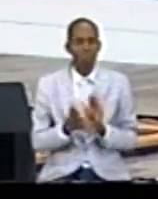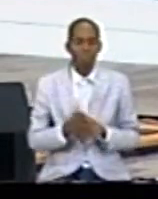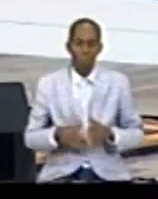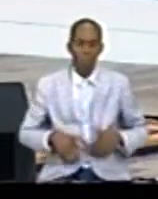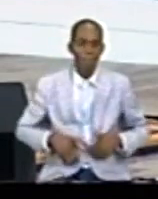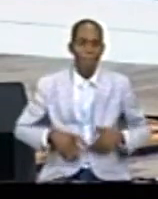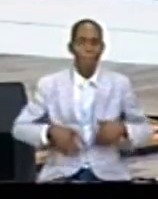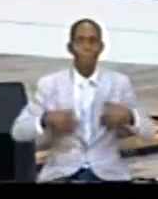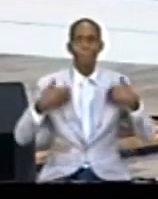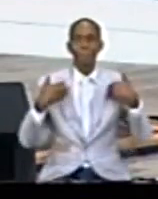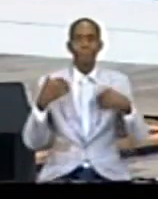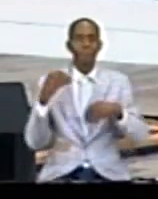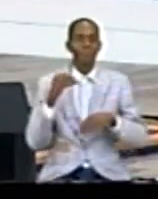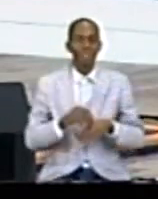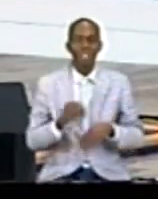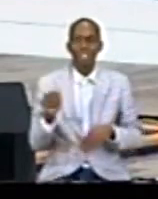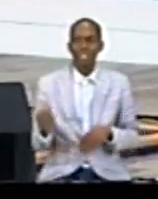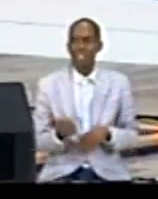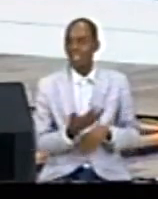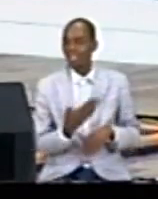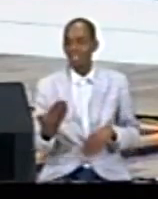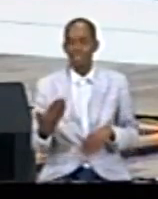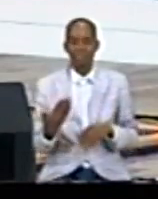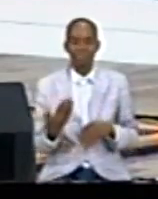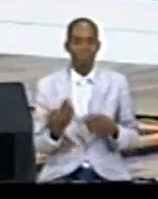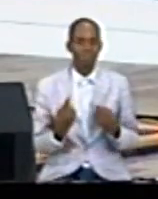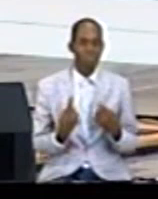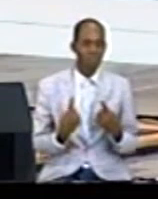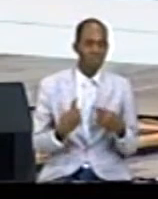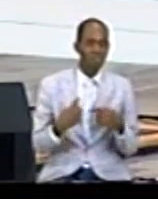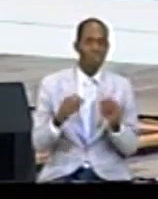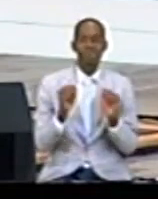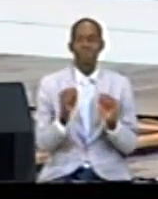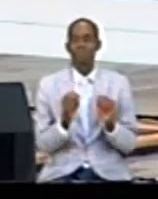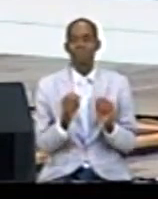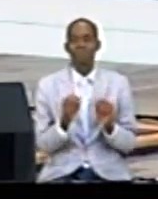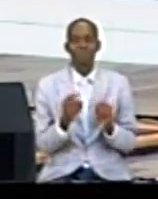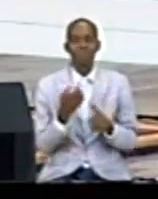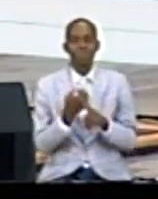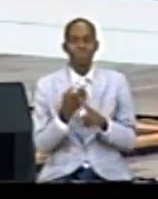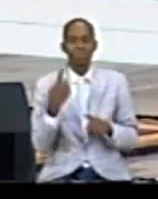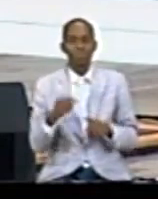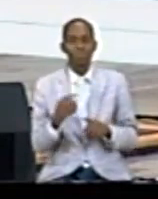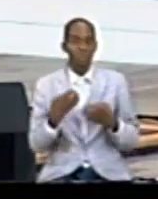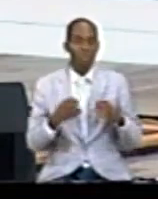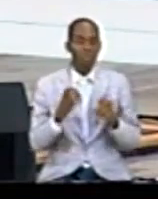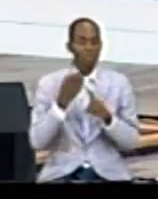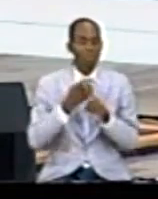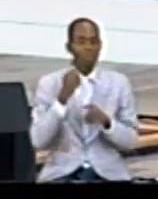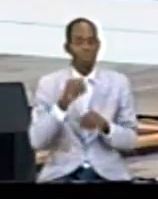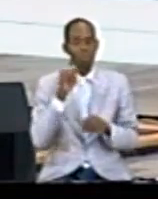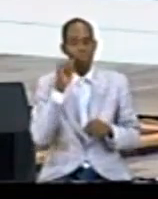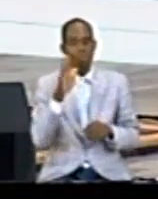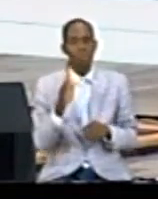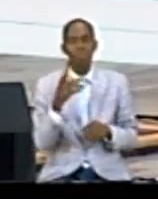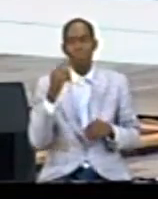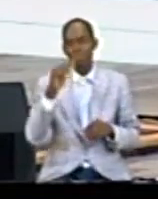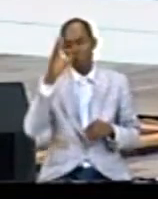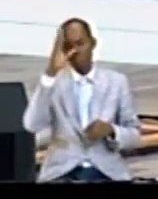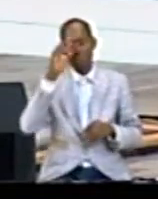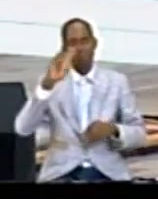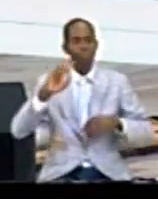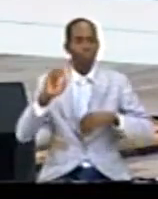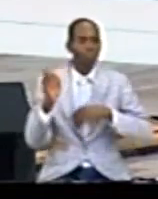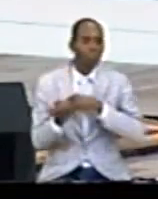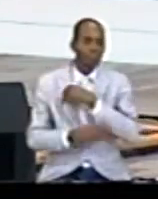any little movement, he's a wife beater, and he continues to beat the wife. But